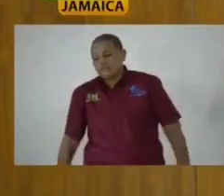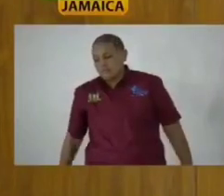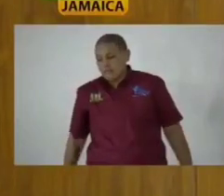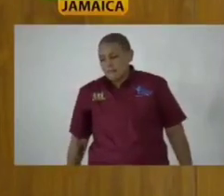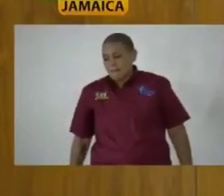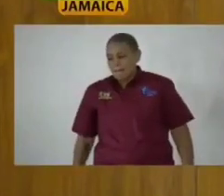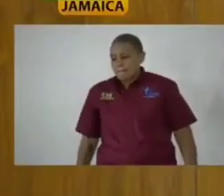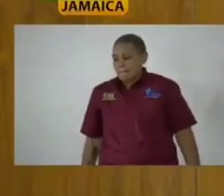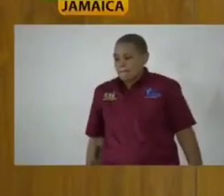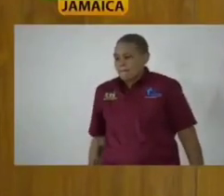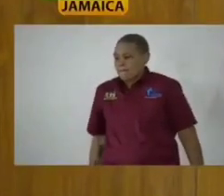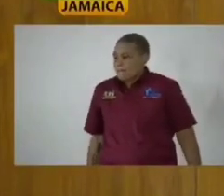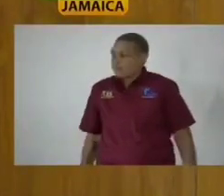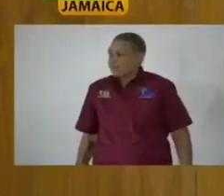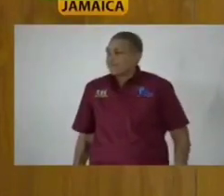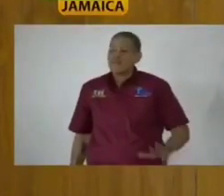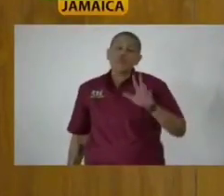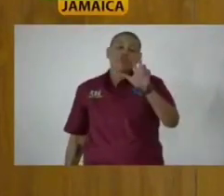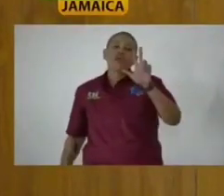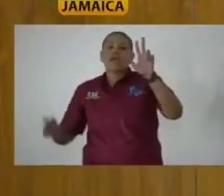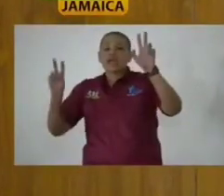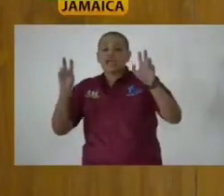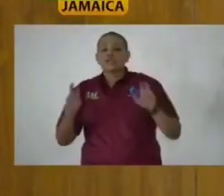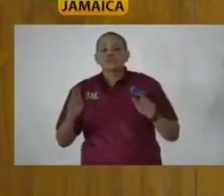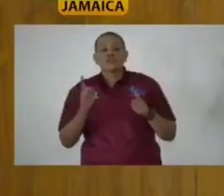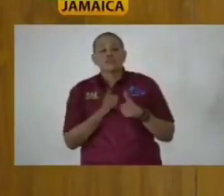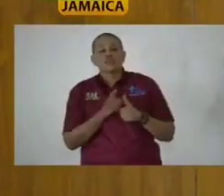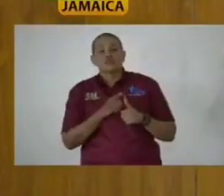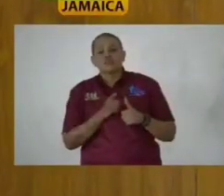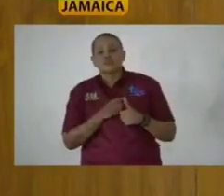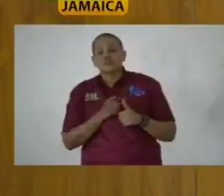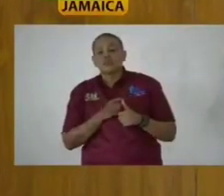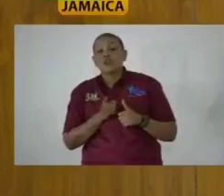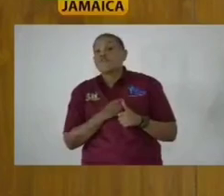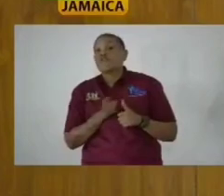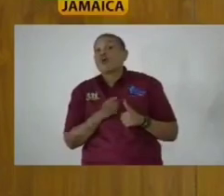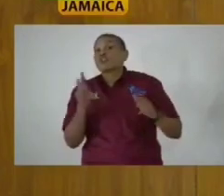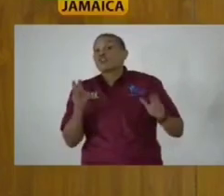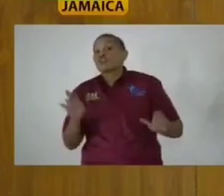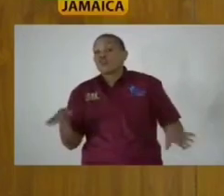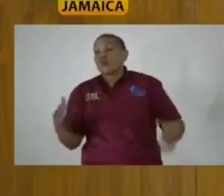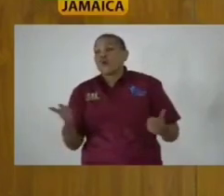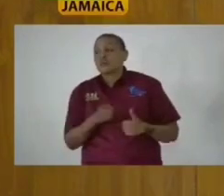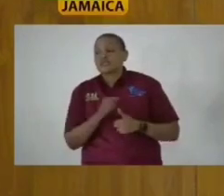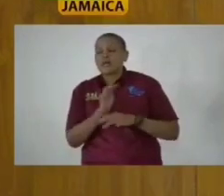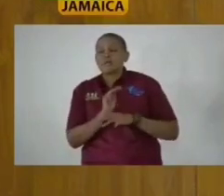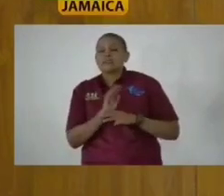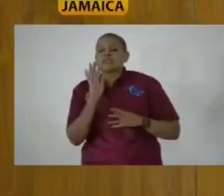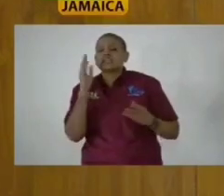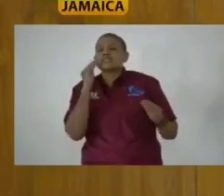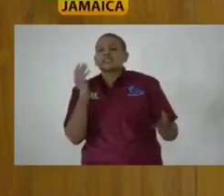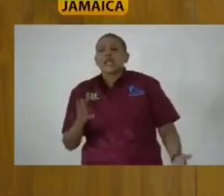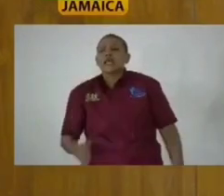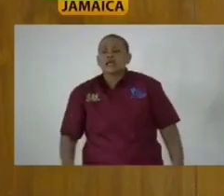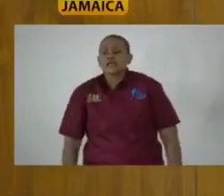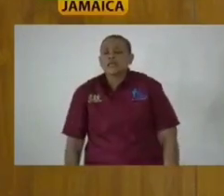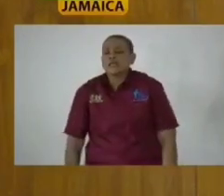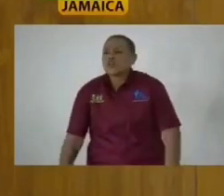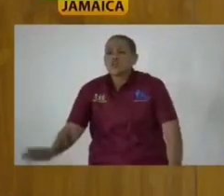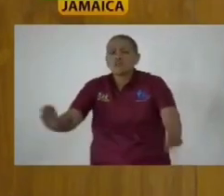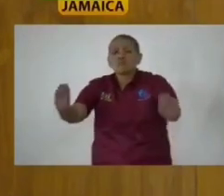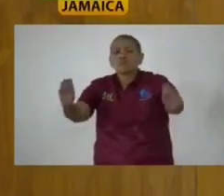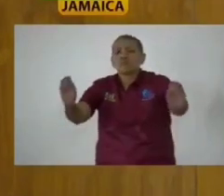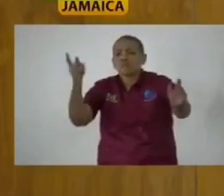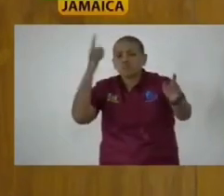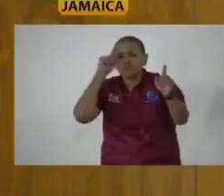There are three issues. The first issue is, the minister says there is no